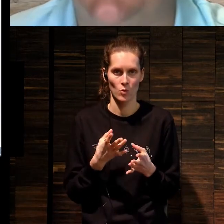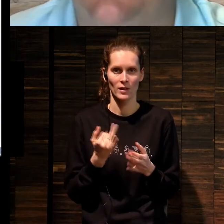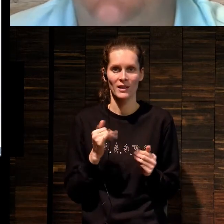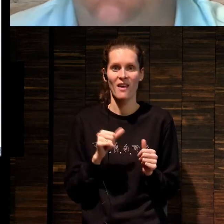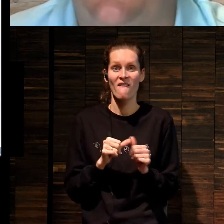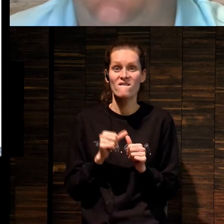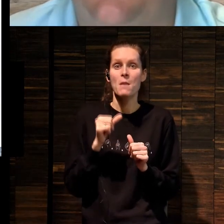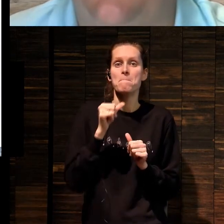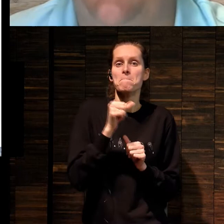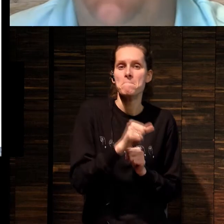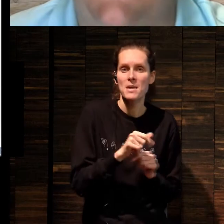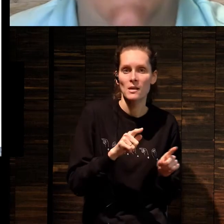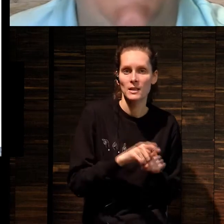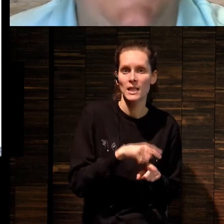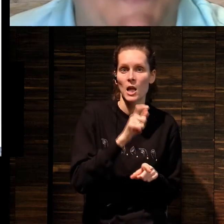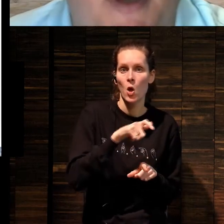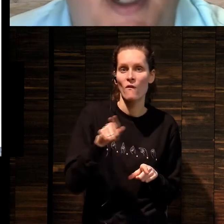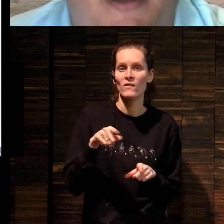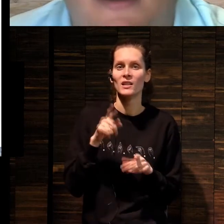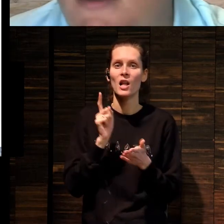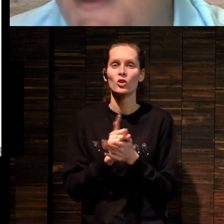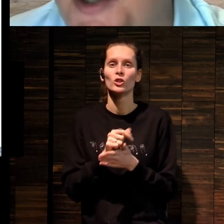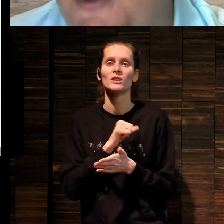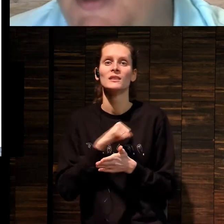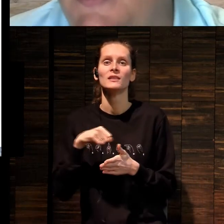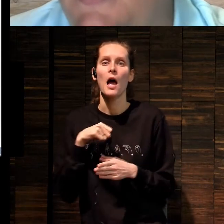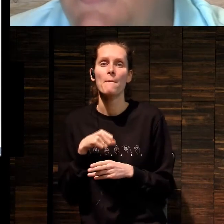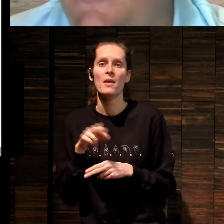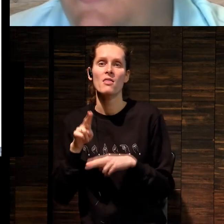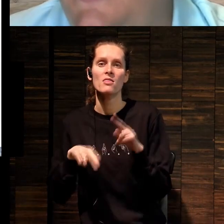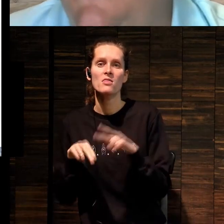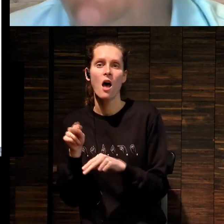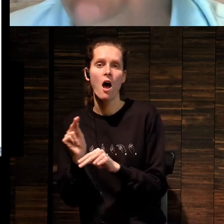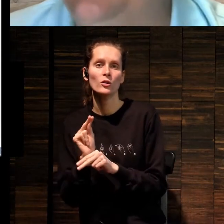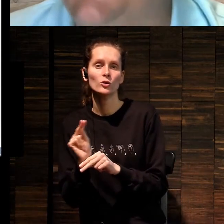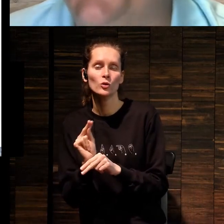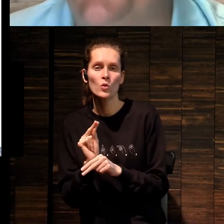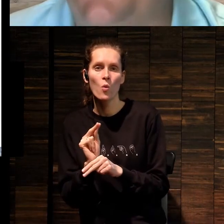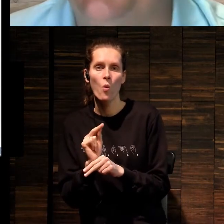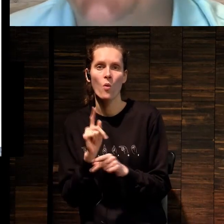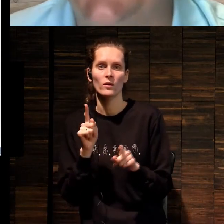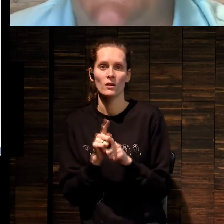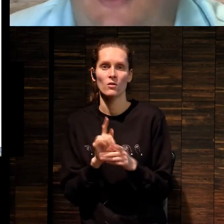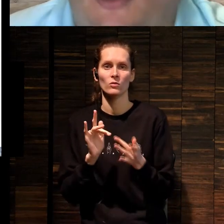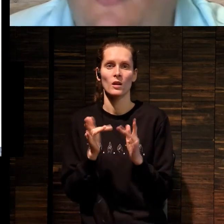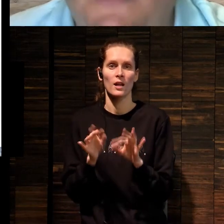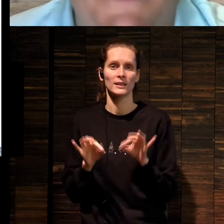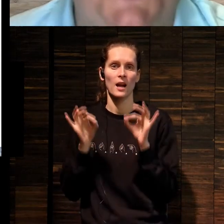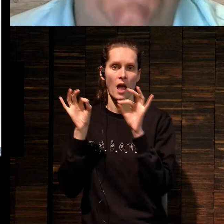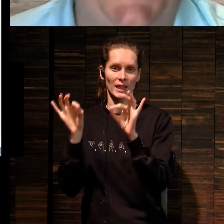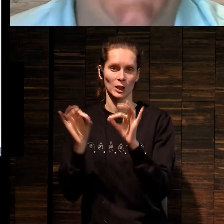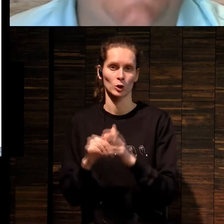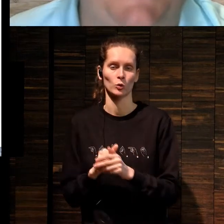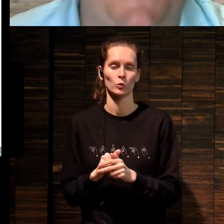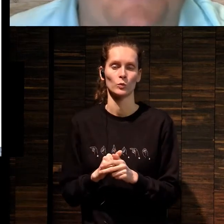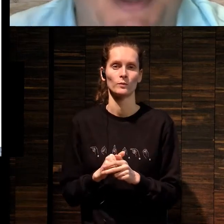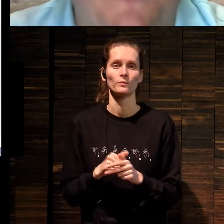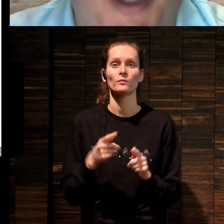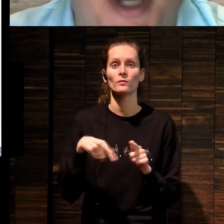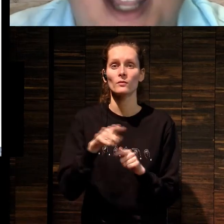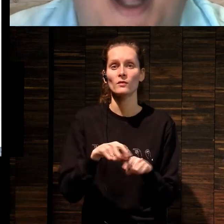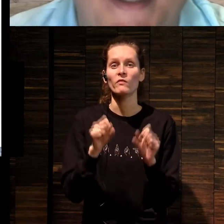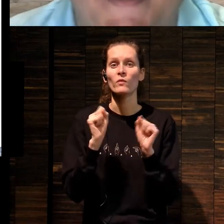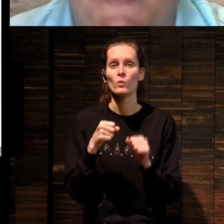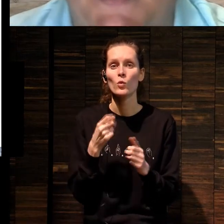see the AI that's running internally. So you're able to see all of these checks that are being